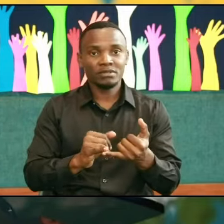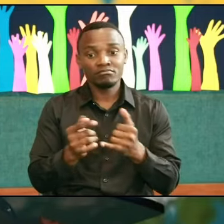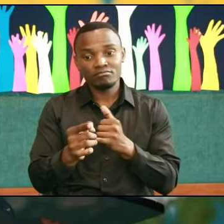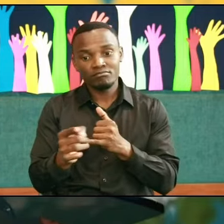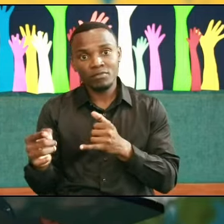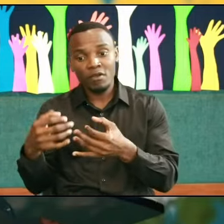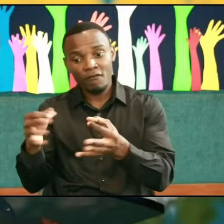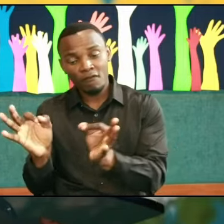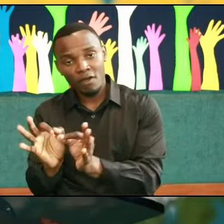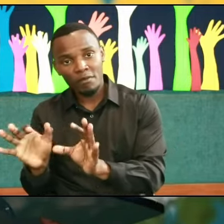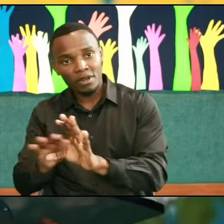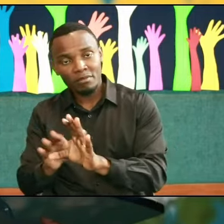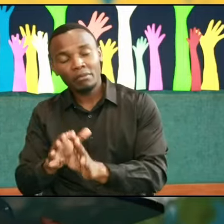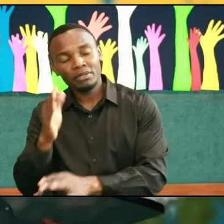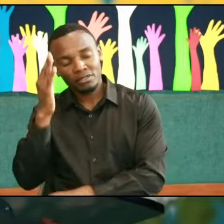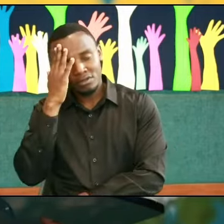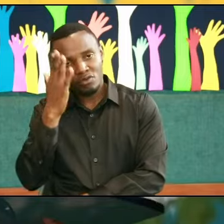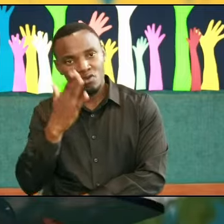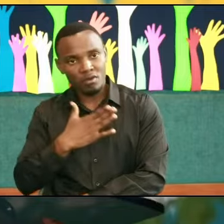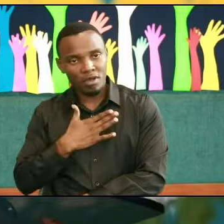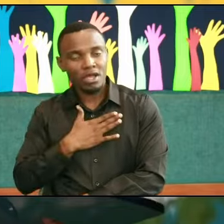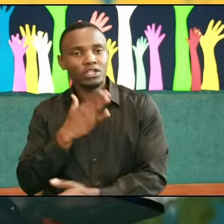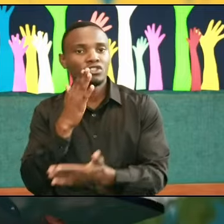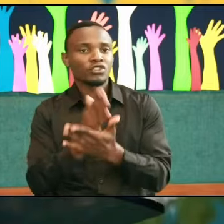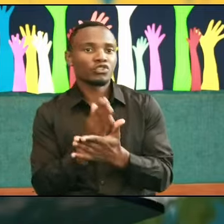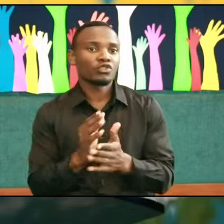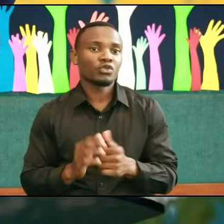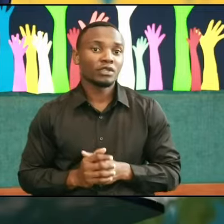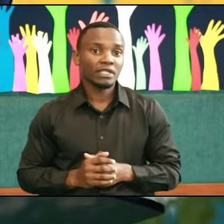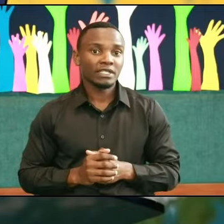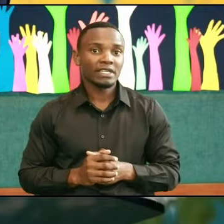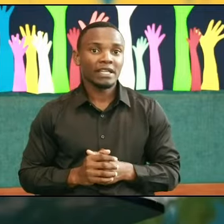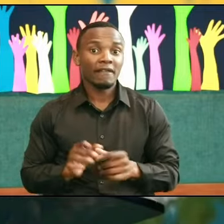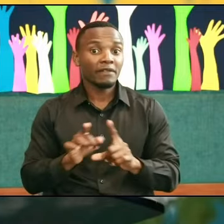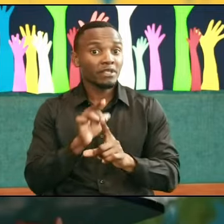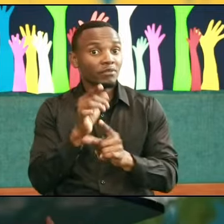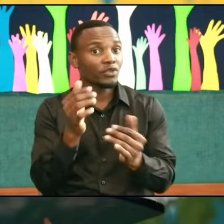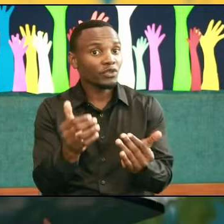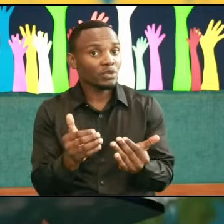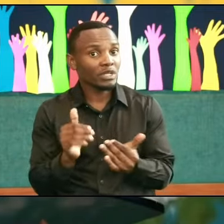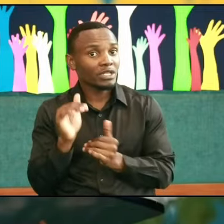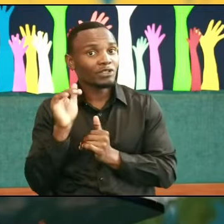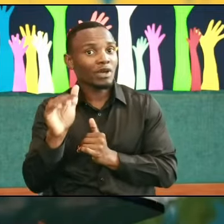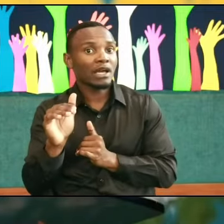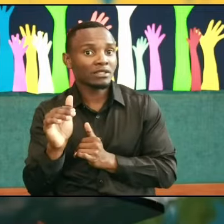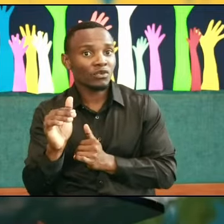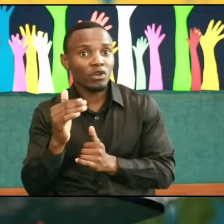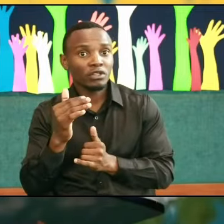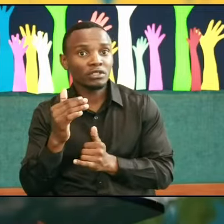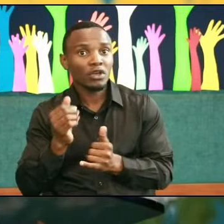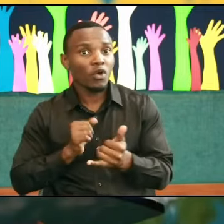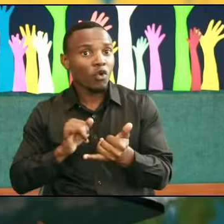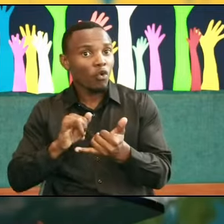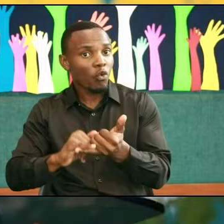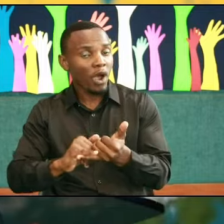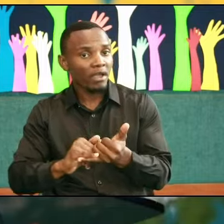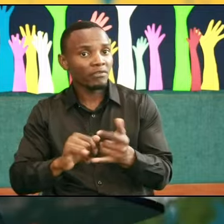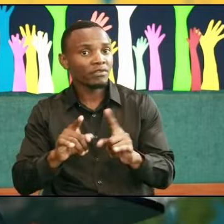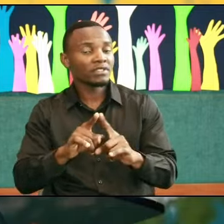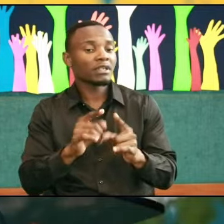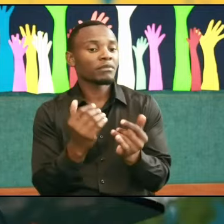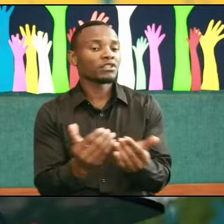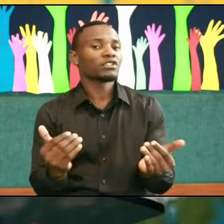not. Those are the people that you need to ask. You need to ask my wife and ask my children, is this man a